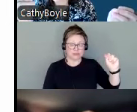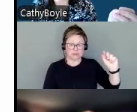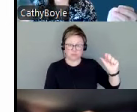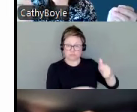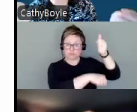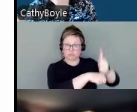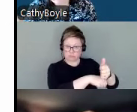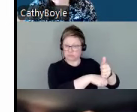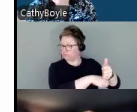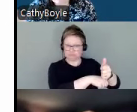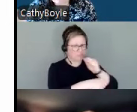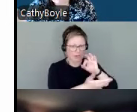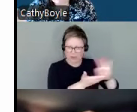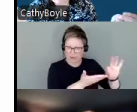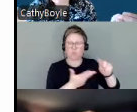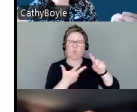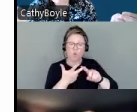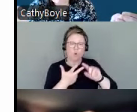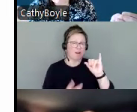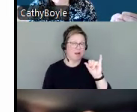or an IRA.